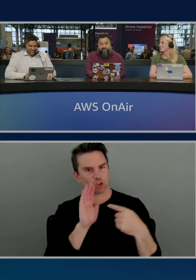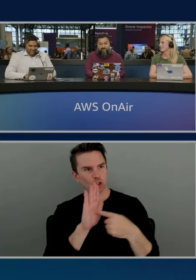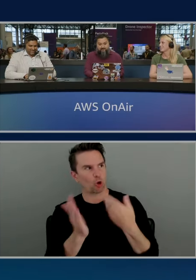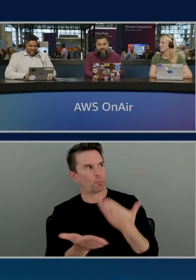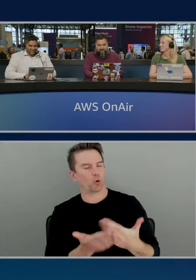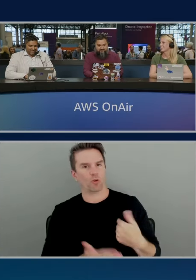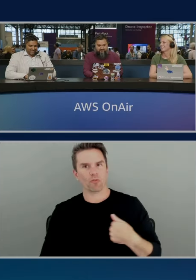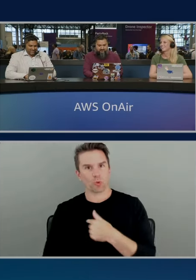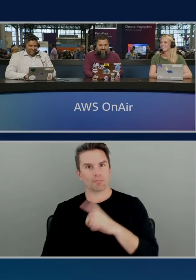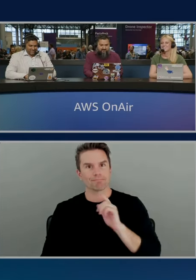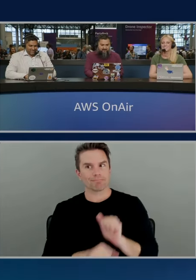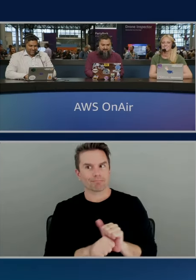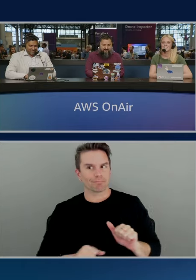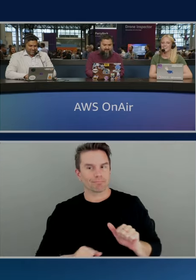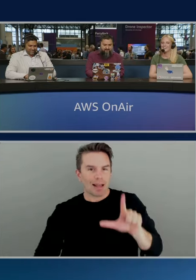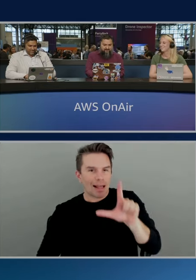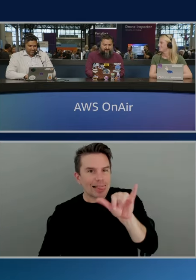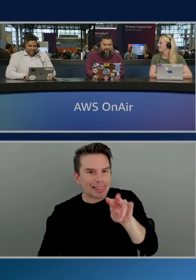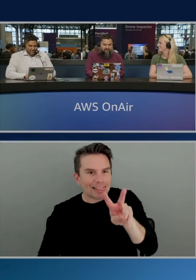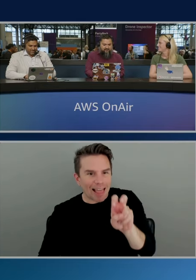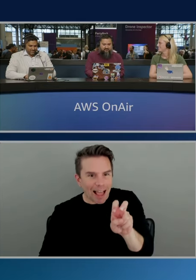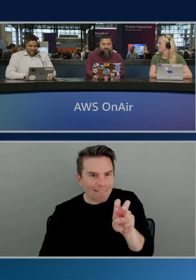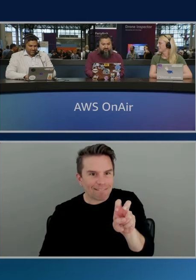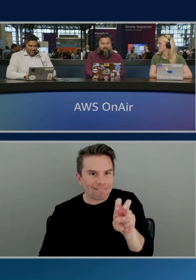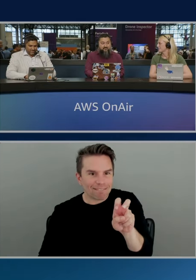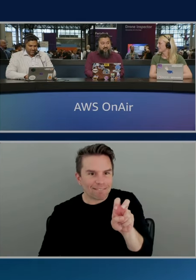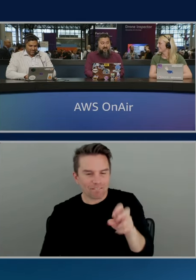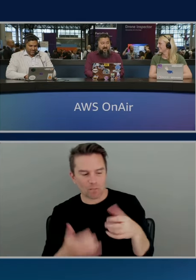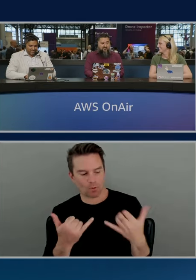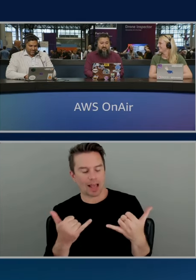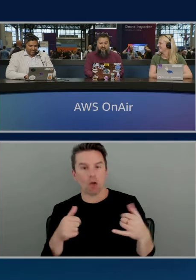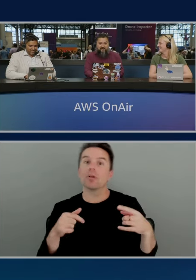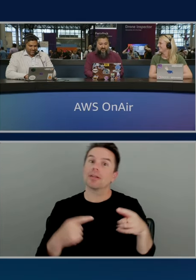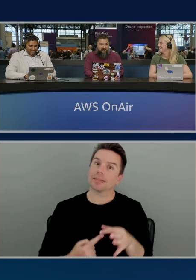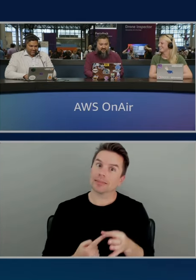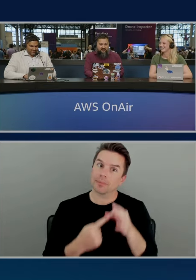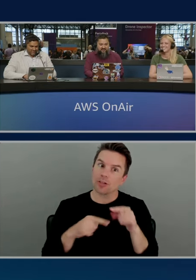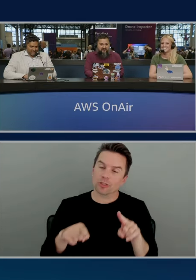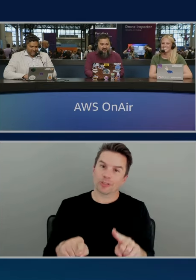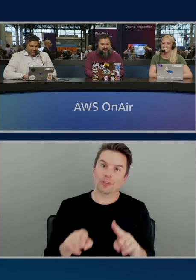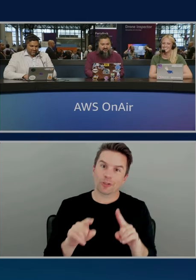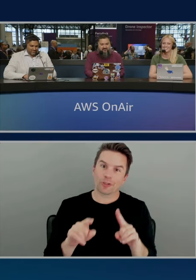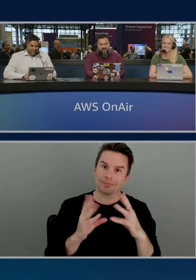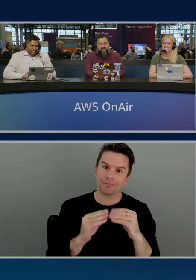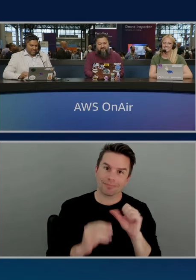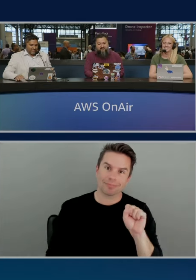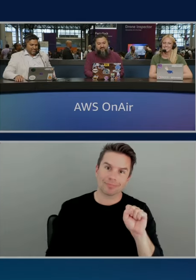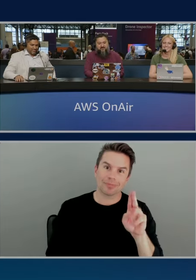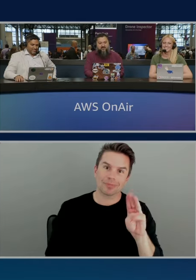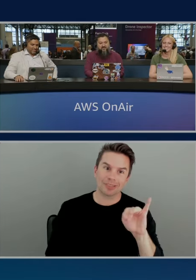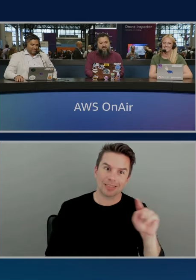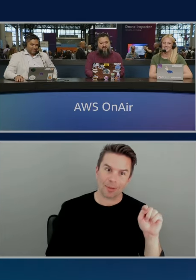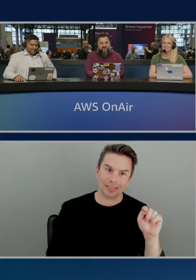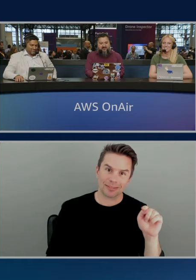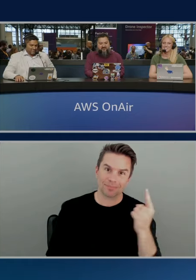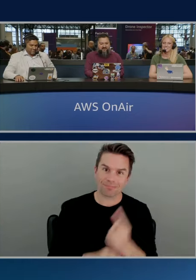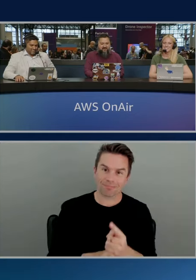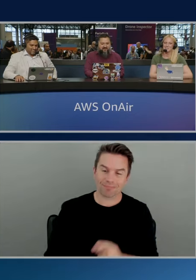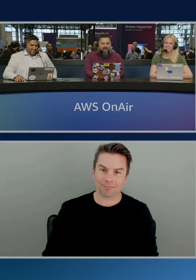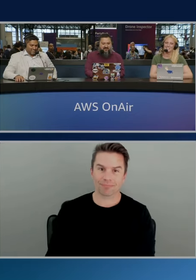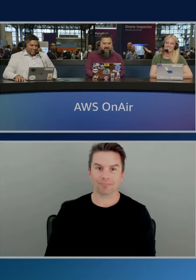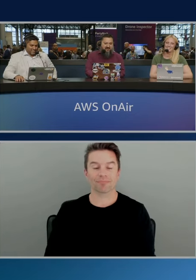and especially live during summits. Absolutely. Okay, here we go. Look, it's thinking.